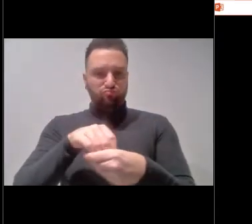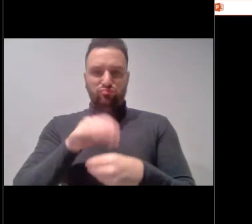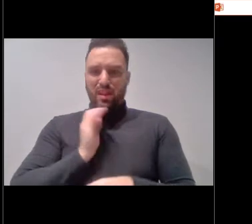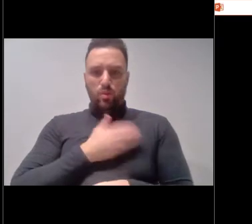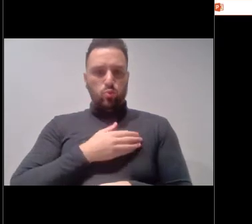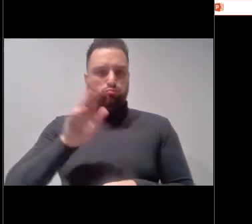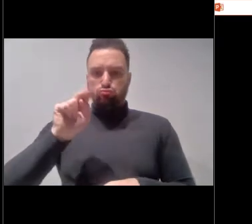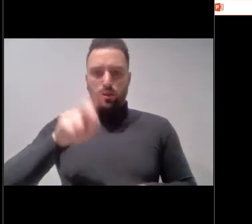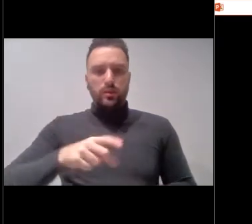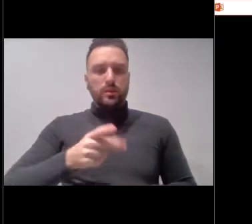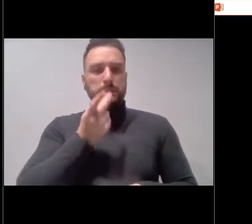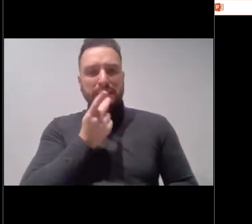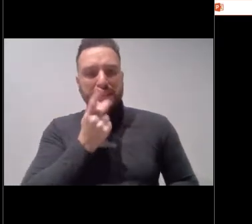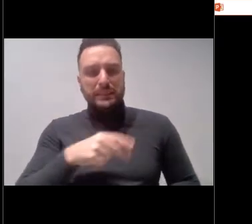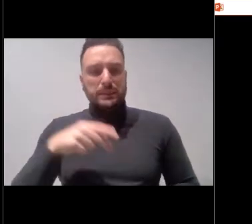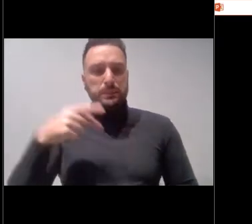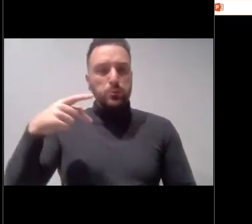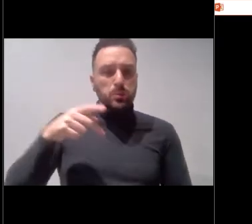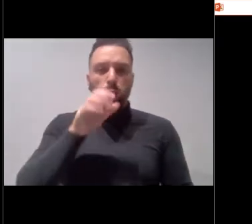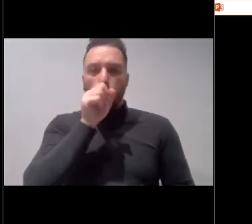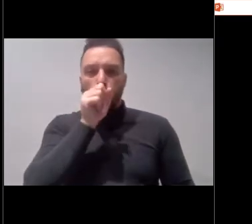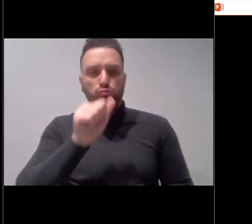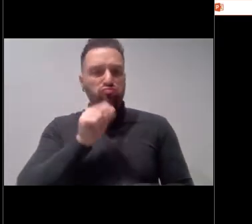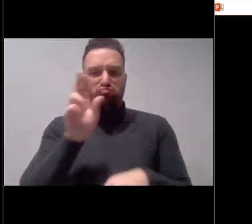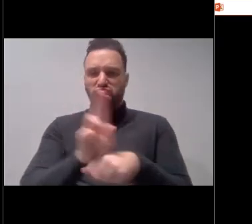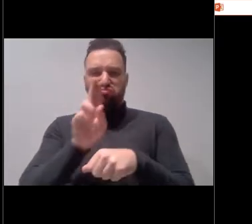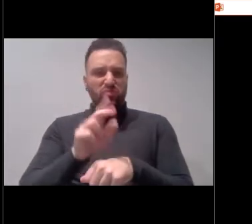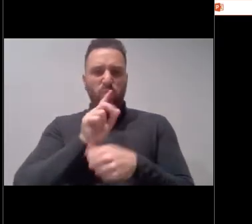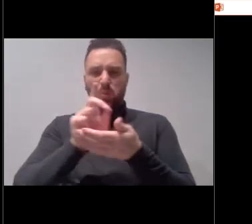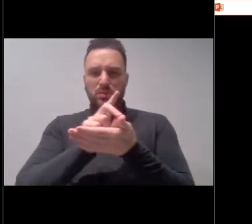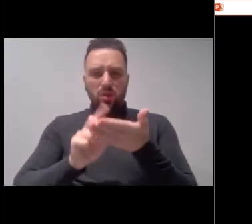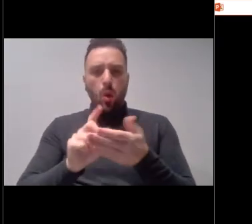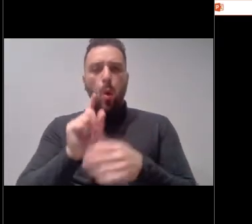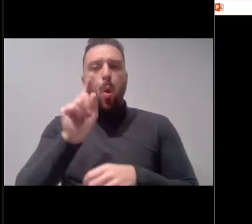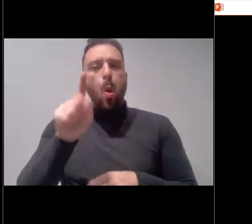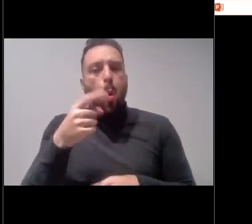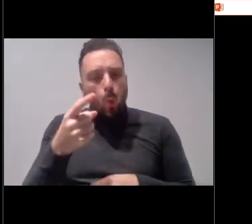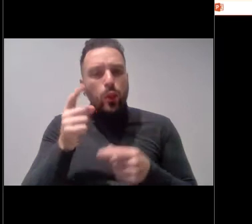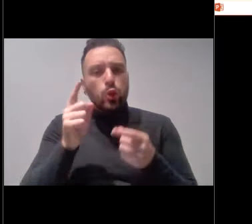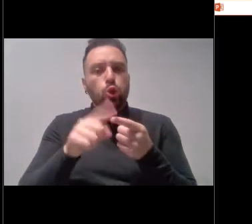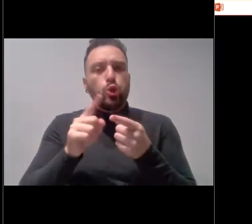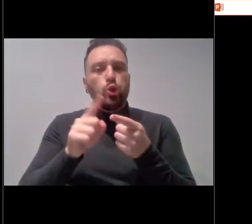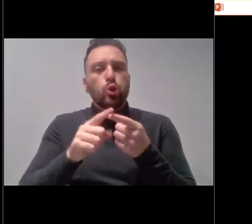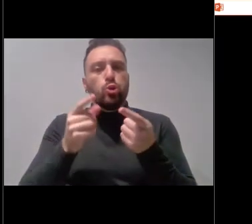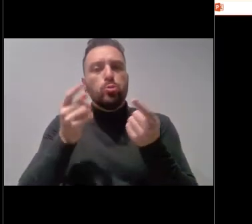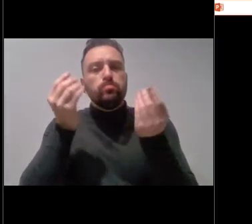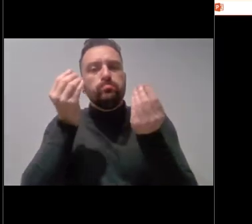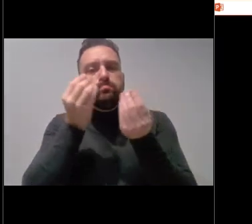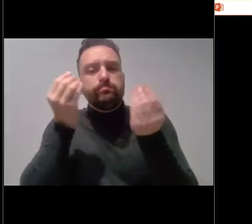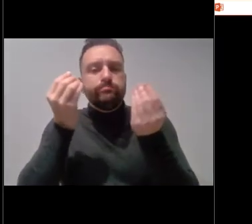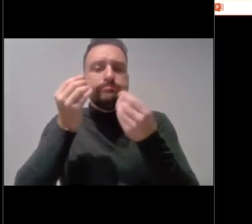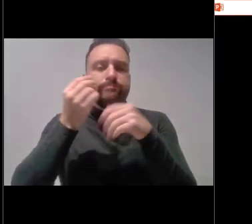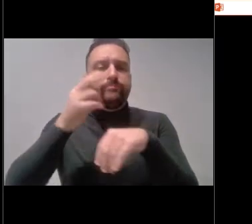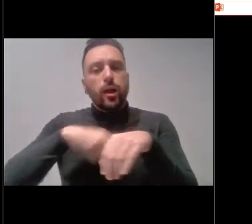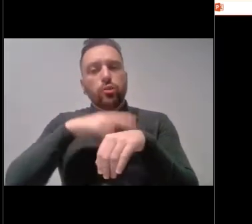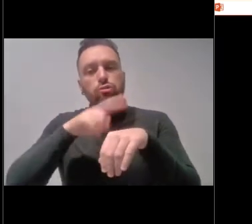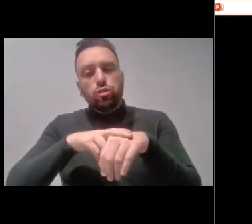you don't want to use those in your design work. You want to only use those to connect materials to national observances, like purple